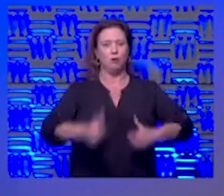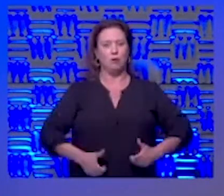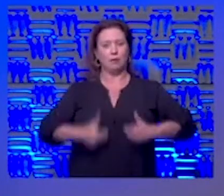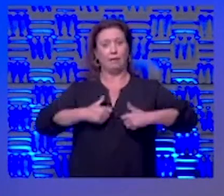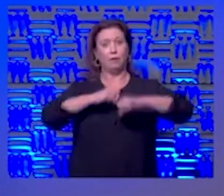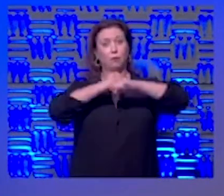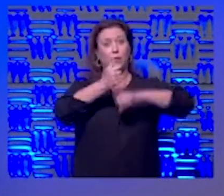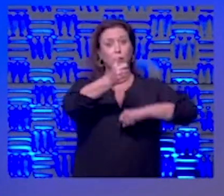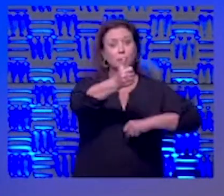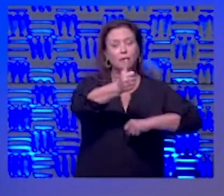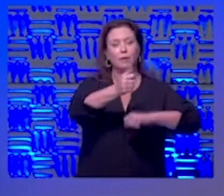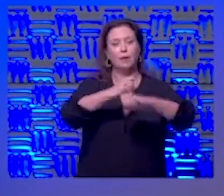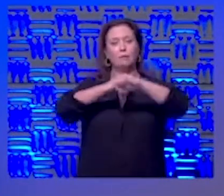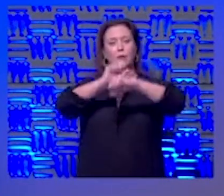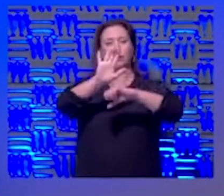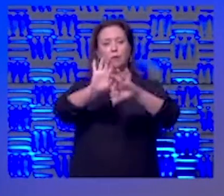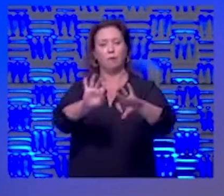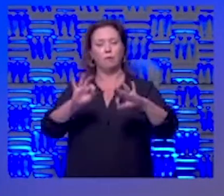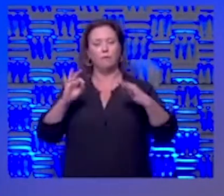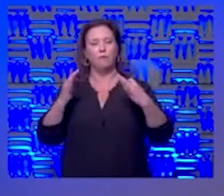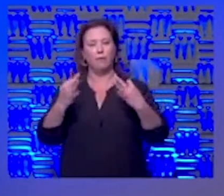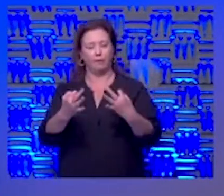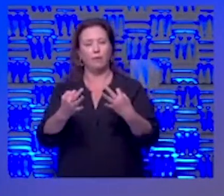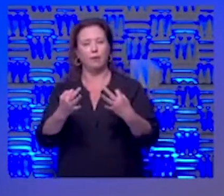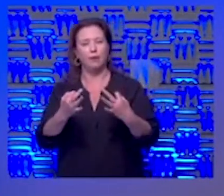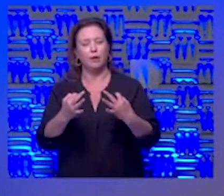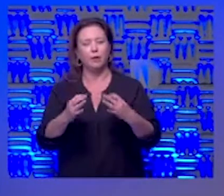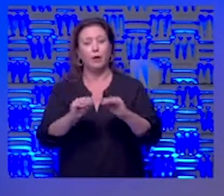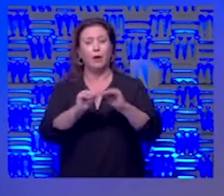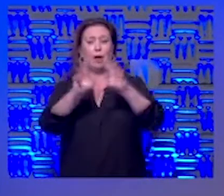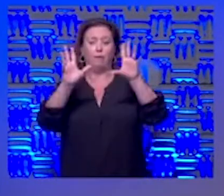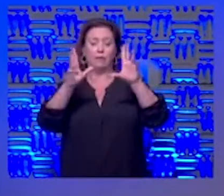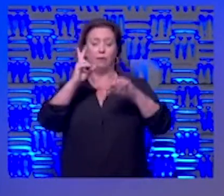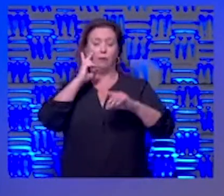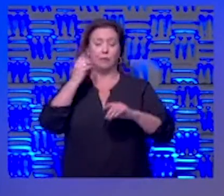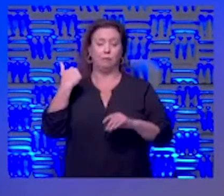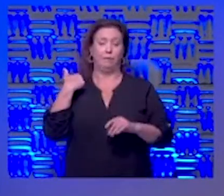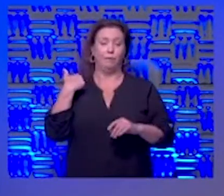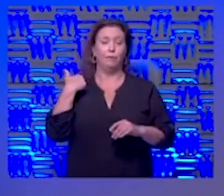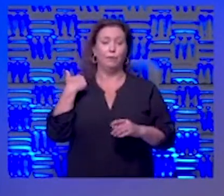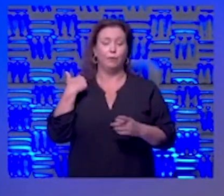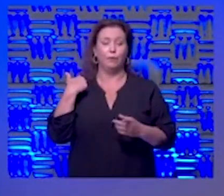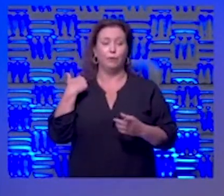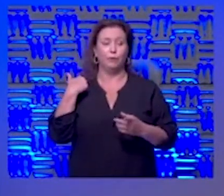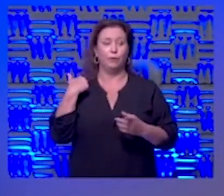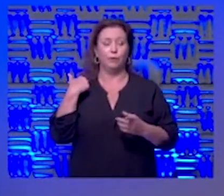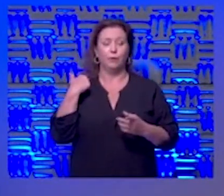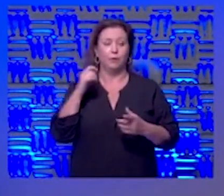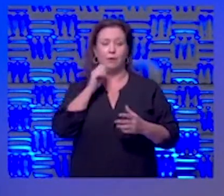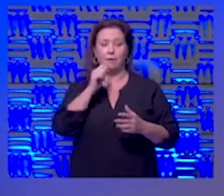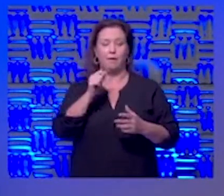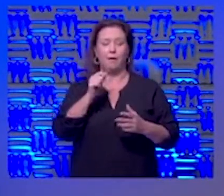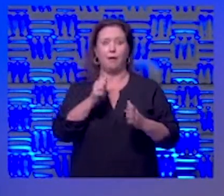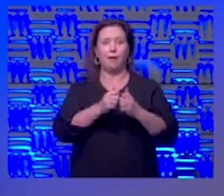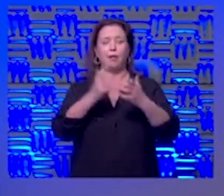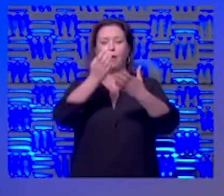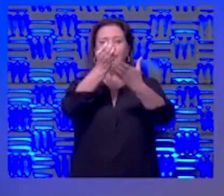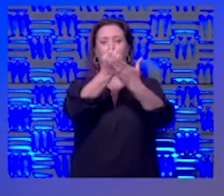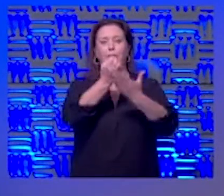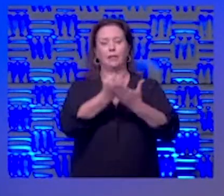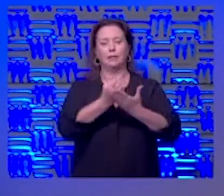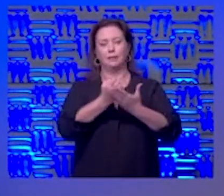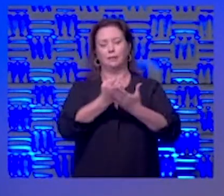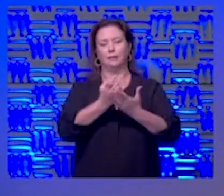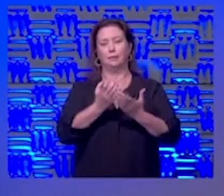you and your family as well. So doing those things, obviously we have said before, there is not a lot of evidence